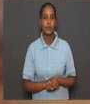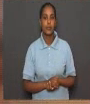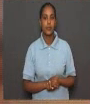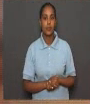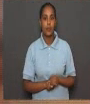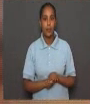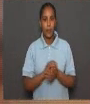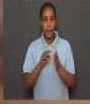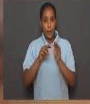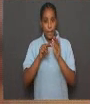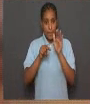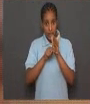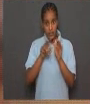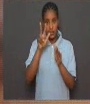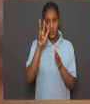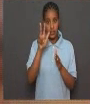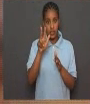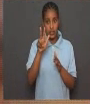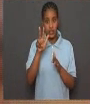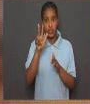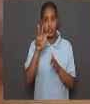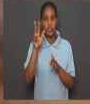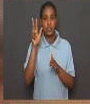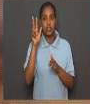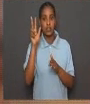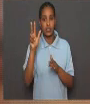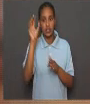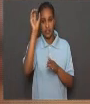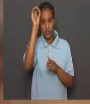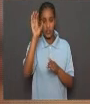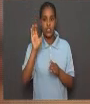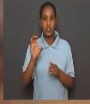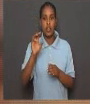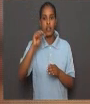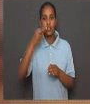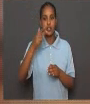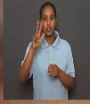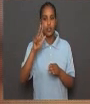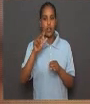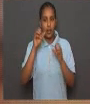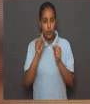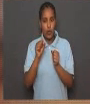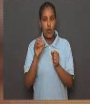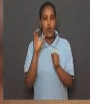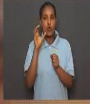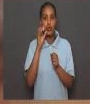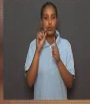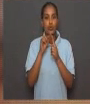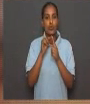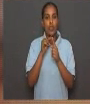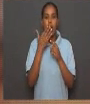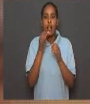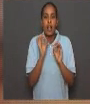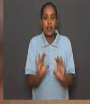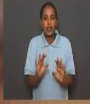At minus 33 degrees Celsius, ammonia can be condensed into a